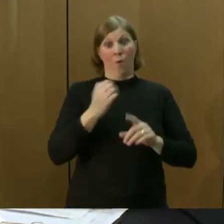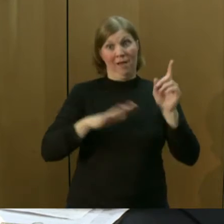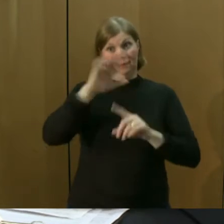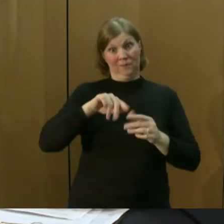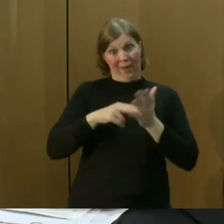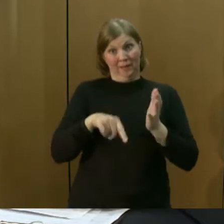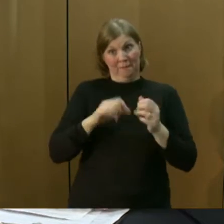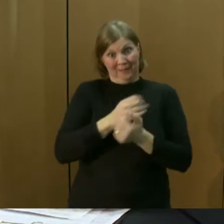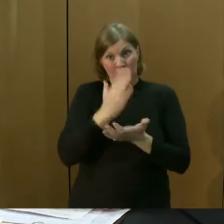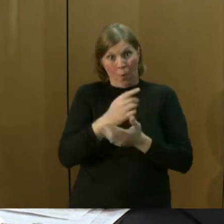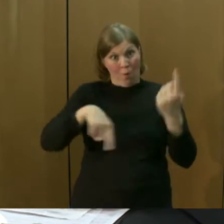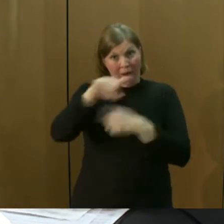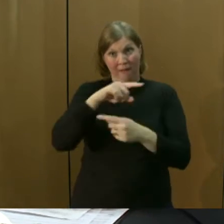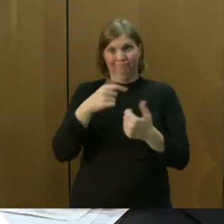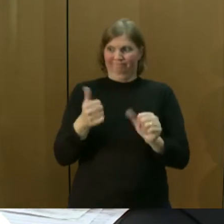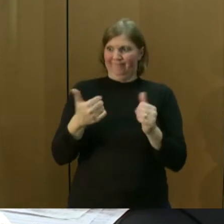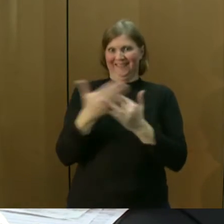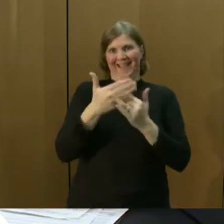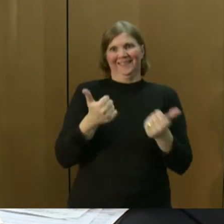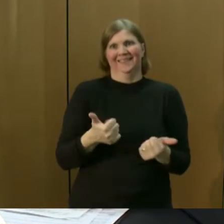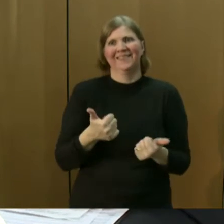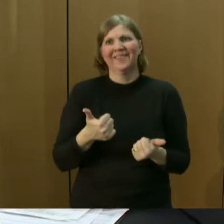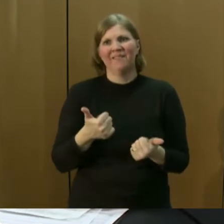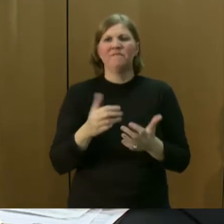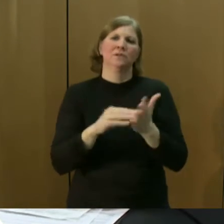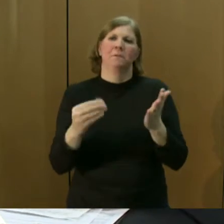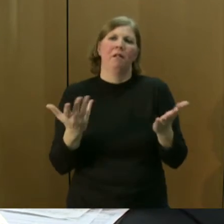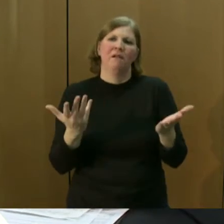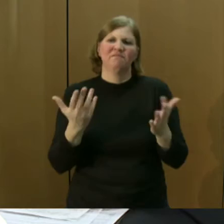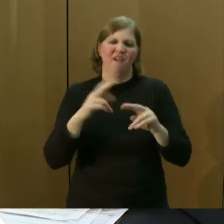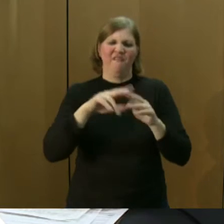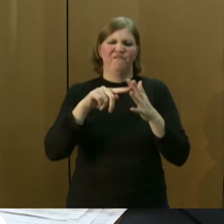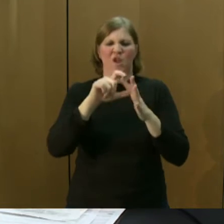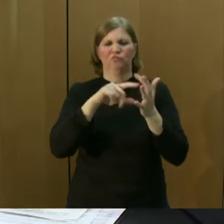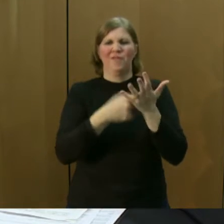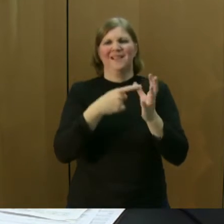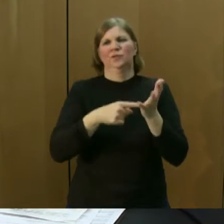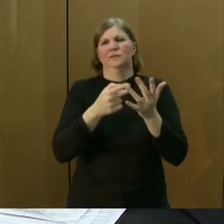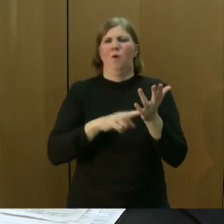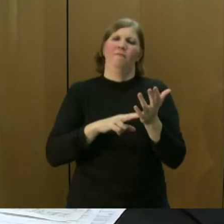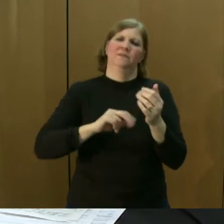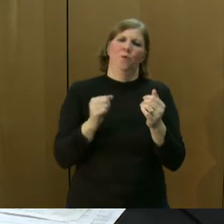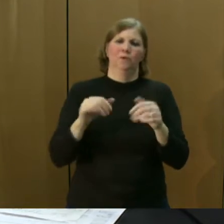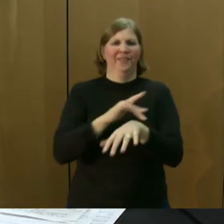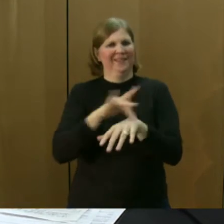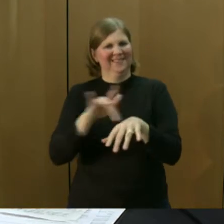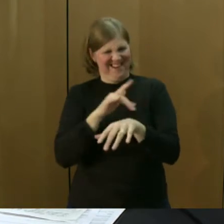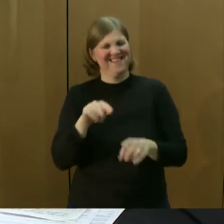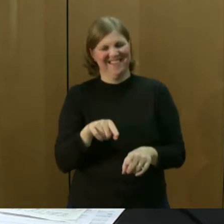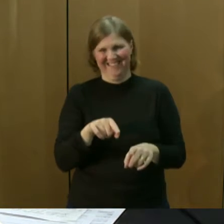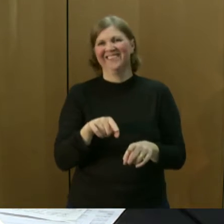The Federation of Scottish Theatre certainly has incredible routes to to information and